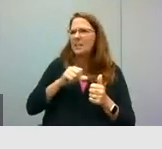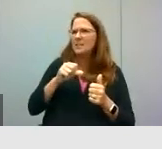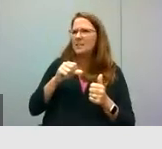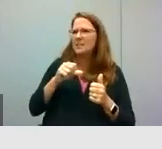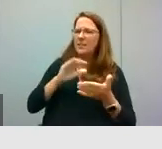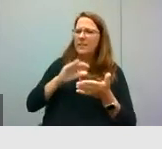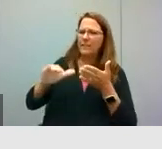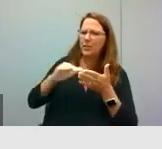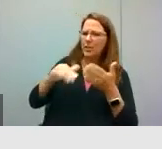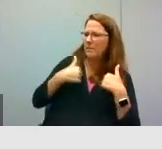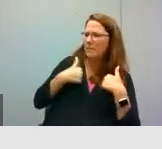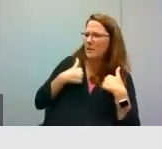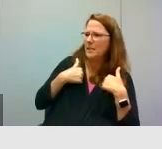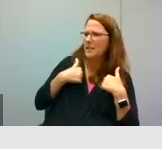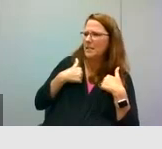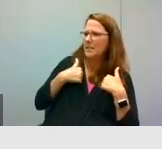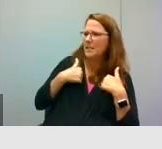we don't have to